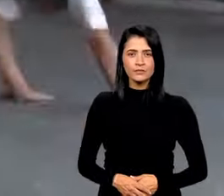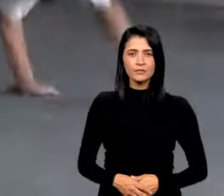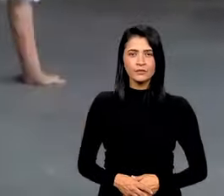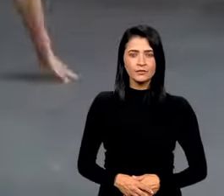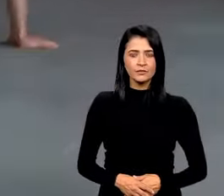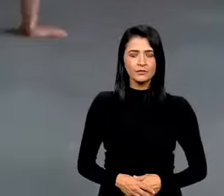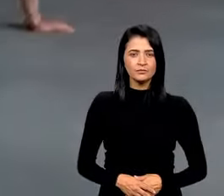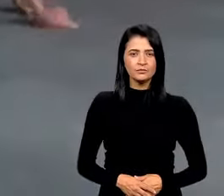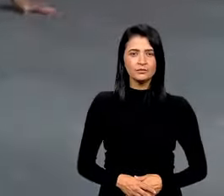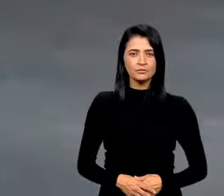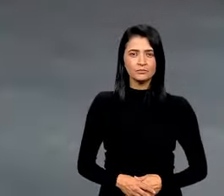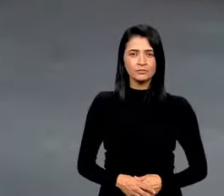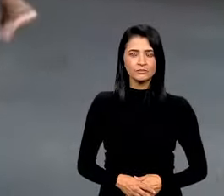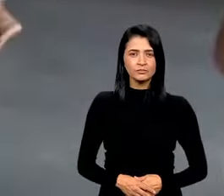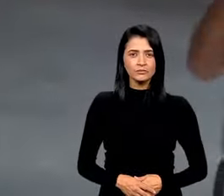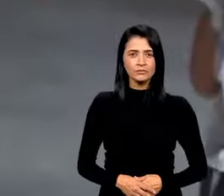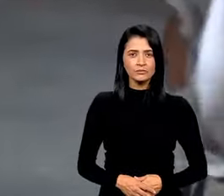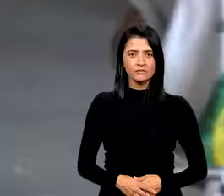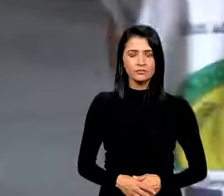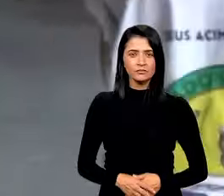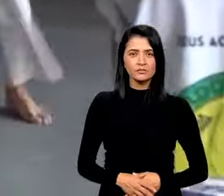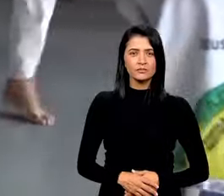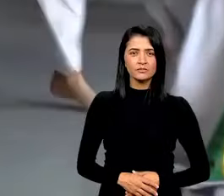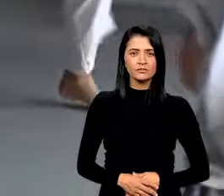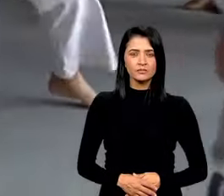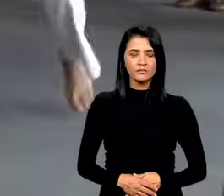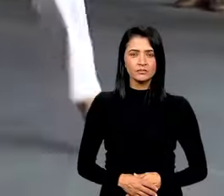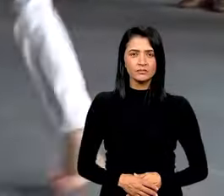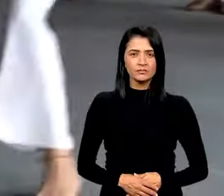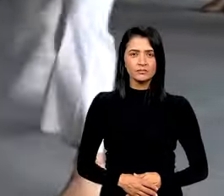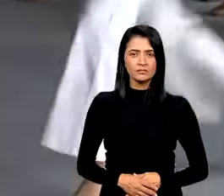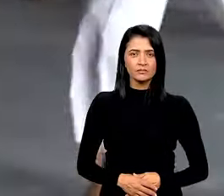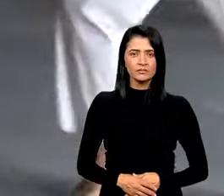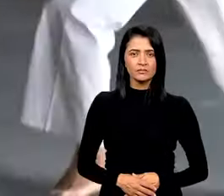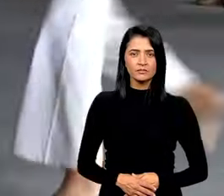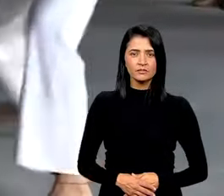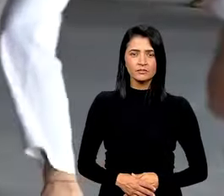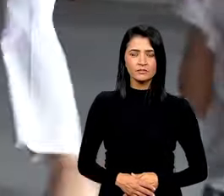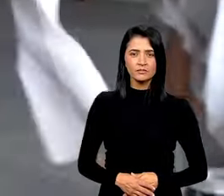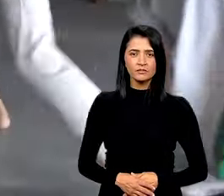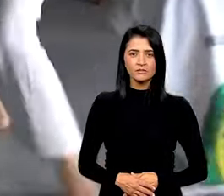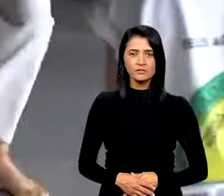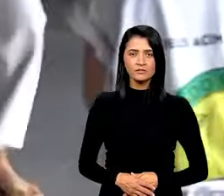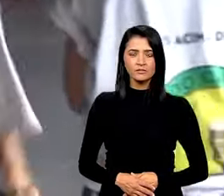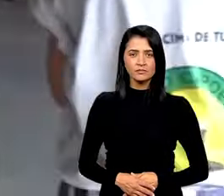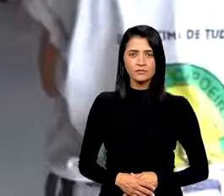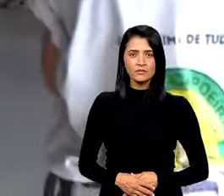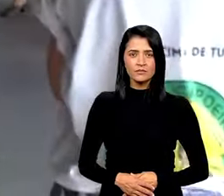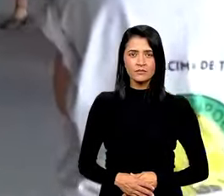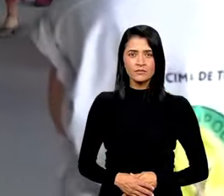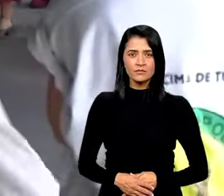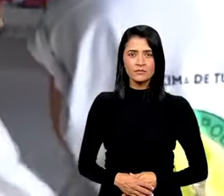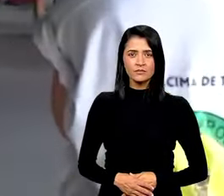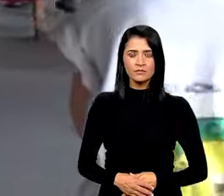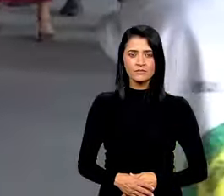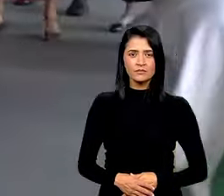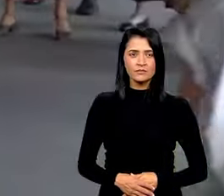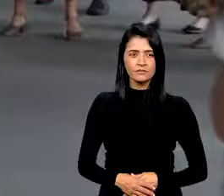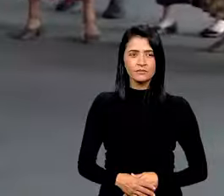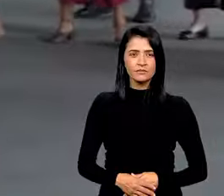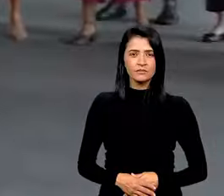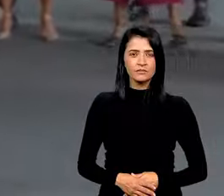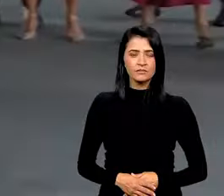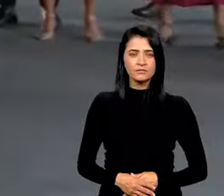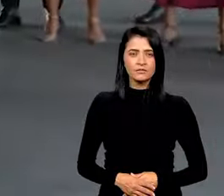para participar da Força-Tarefa contra a Fome e a Pobreza. E estivemos reunidos com os países do G20 durante toda a semana,